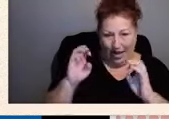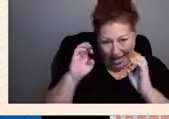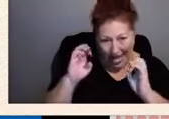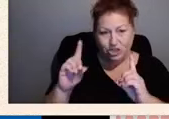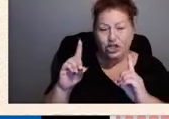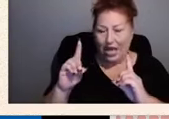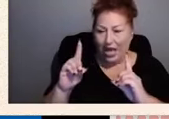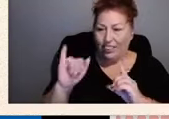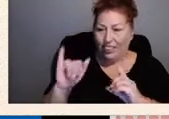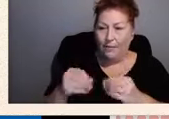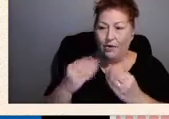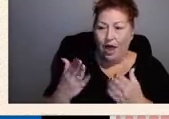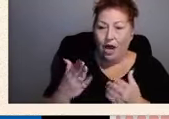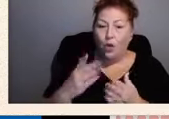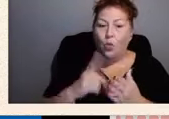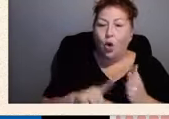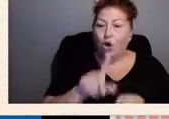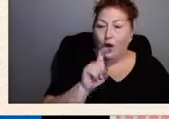preferences?